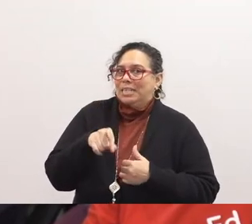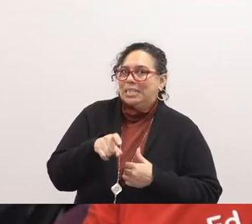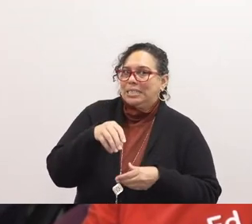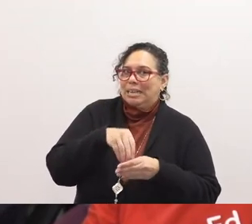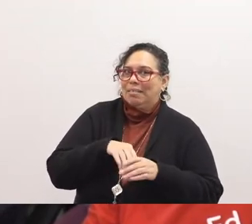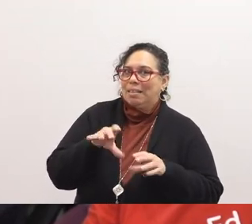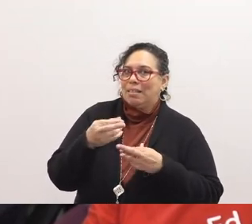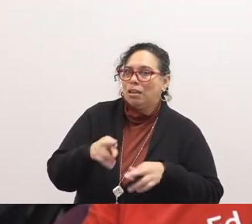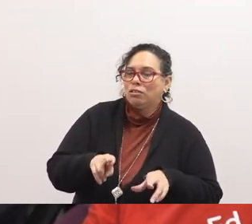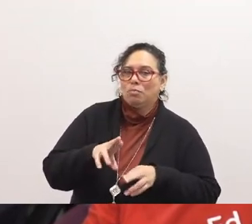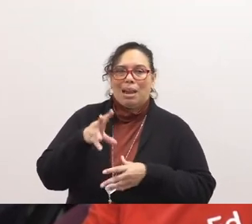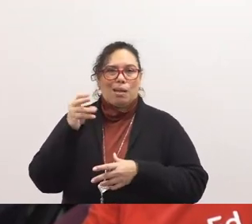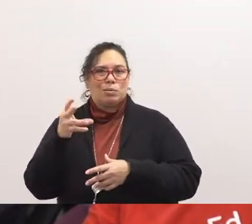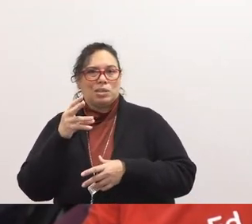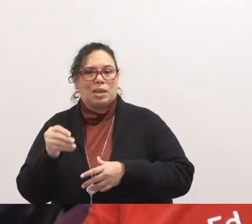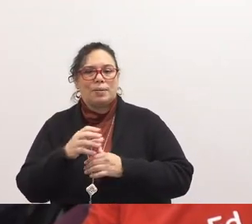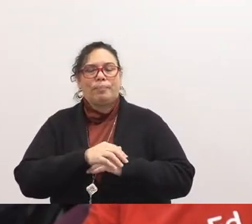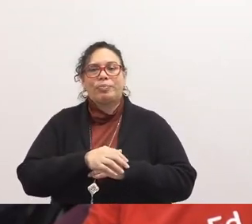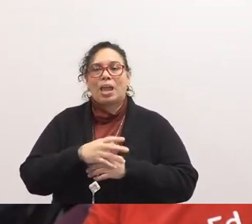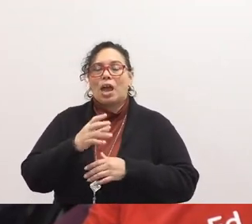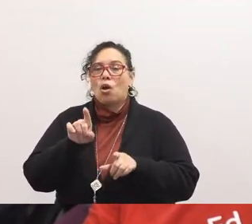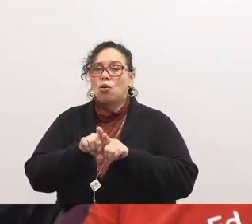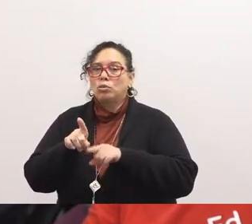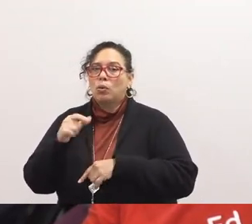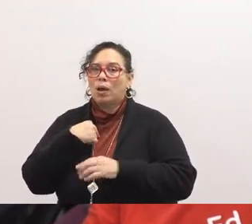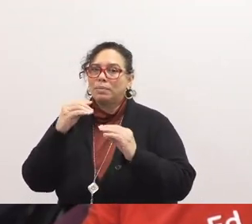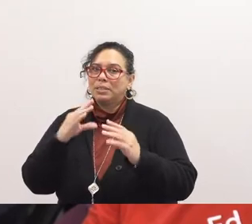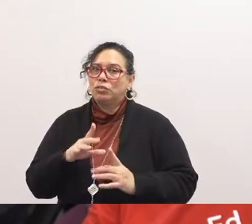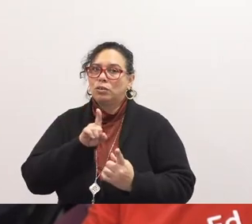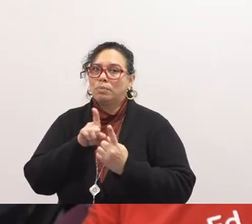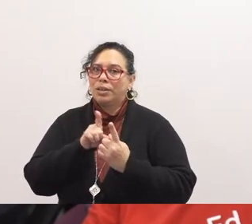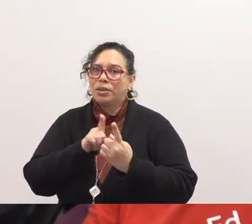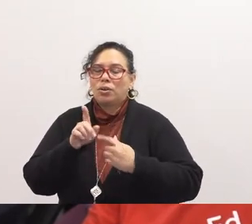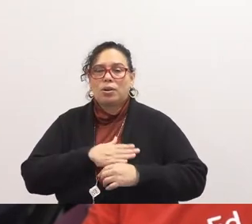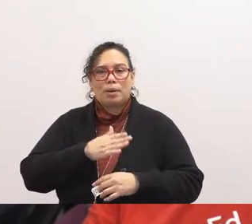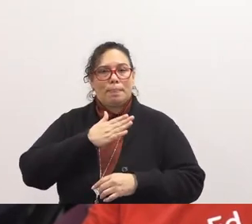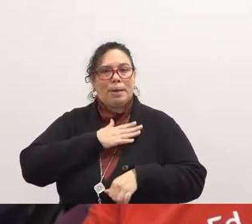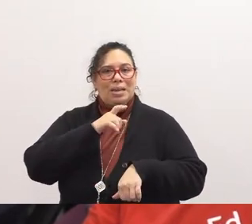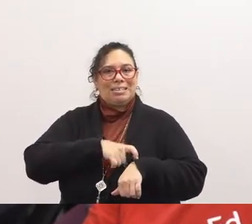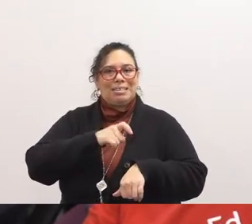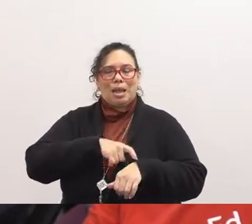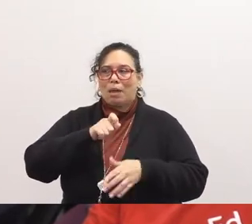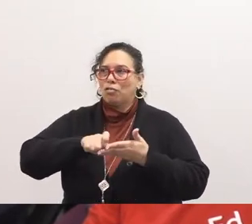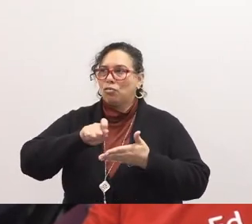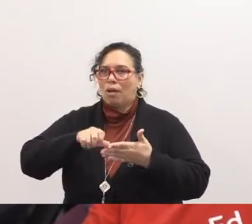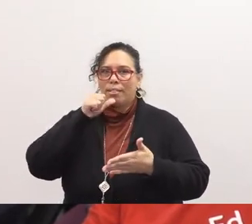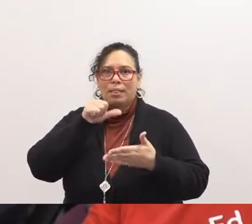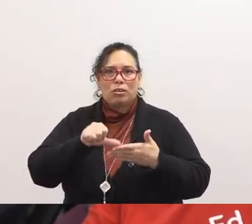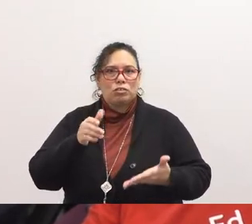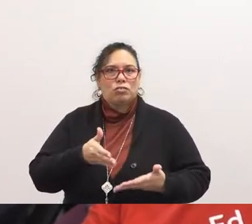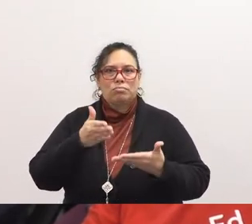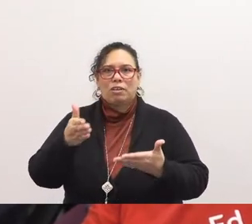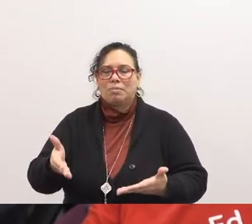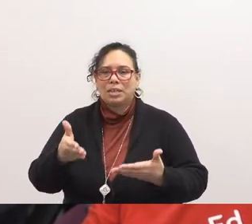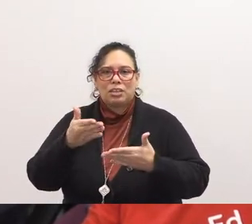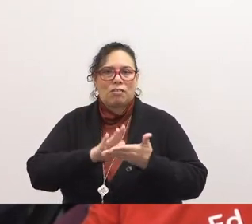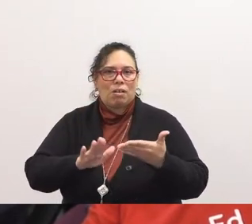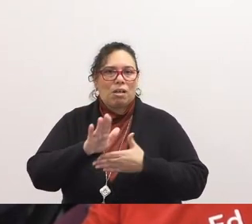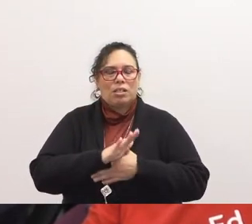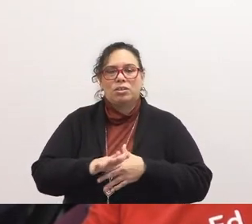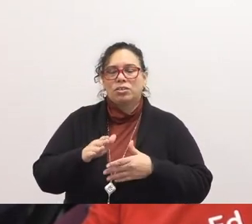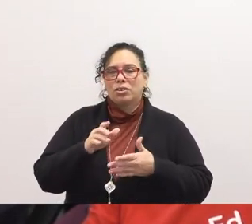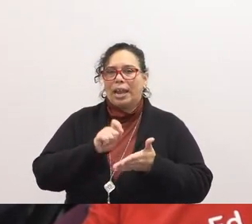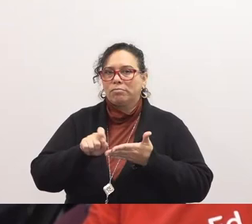my absolute best to teach and mentor. So far, I've written on my own time nearly 100 letters of recommendation, and I'll need to write dozens more before the year is